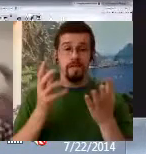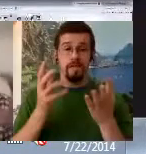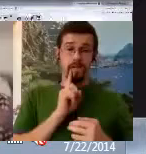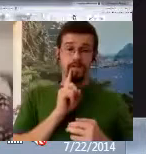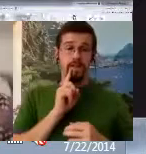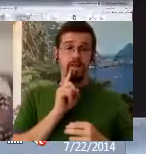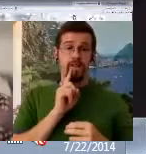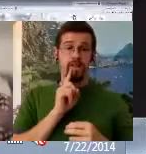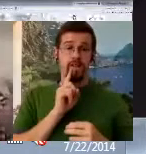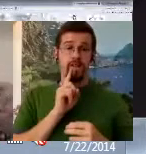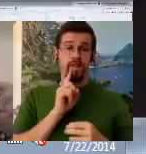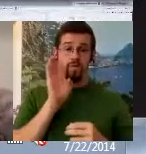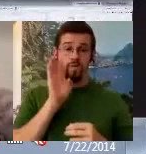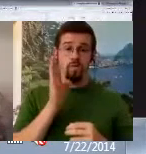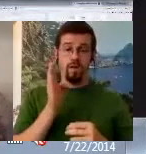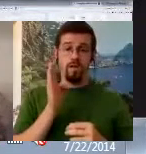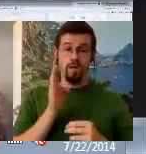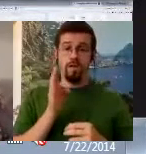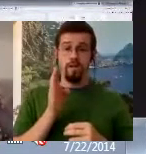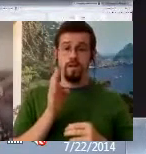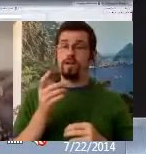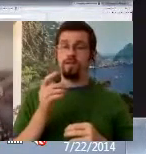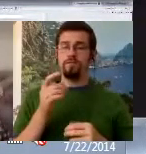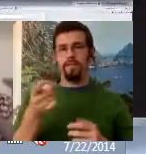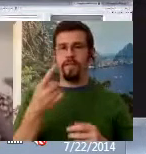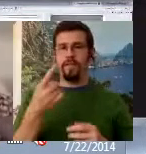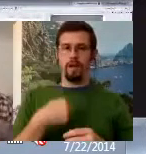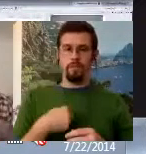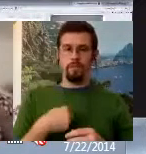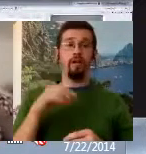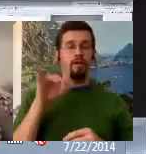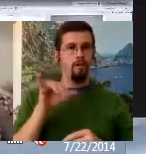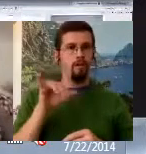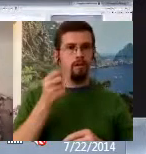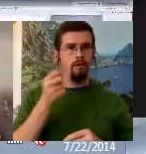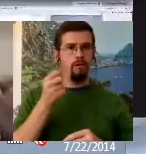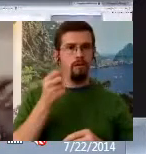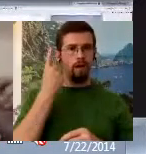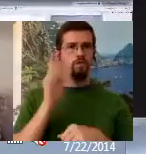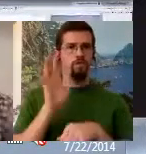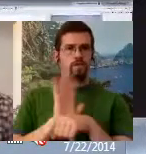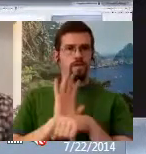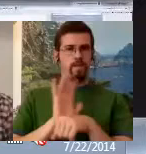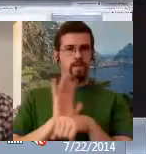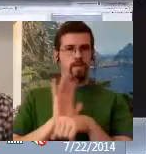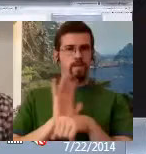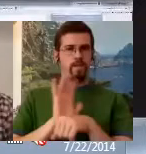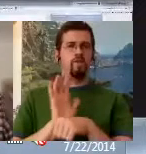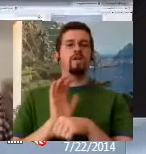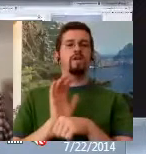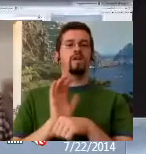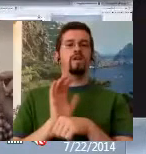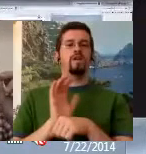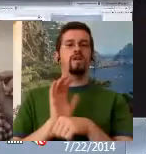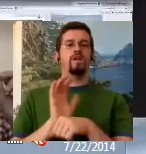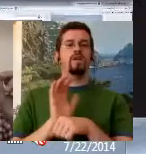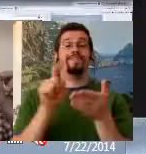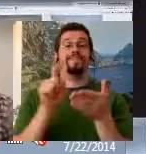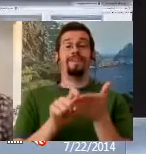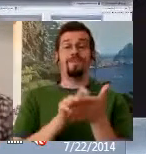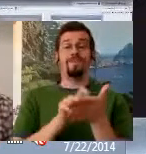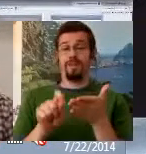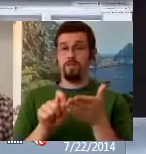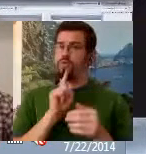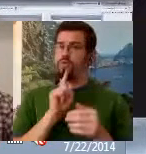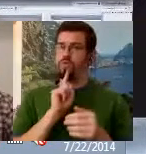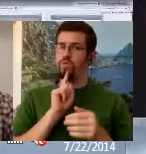they have been contacting me, telling me that they understood the video which has been made in sign writing, and so it